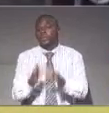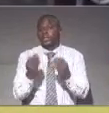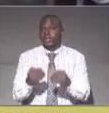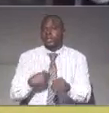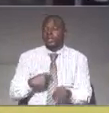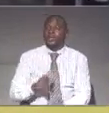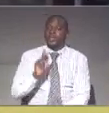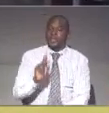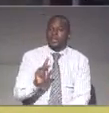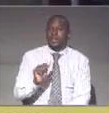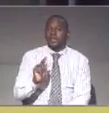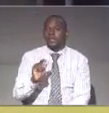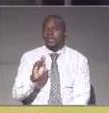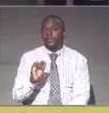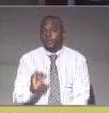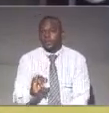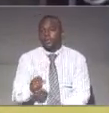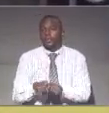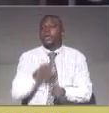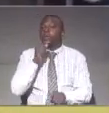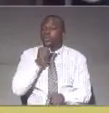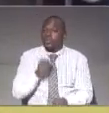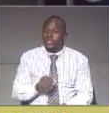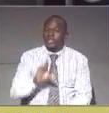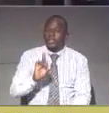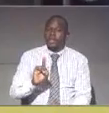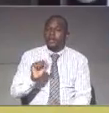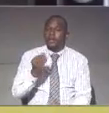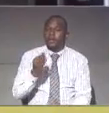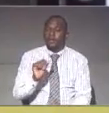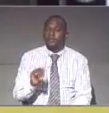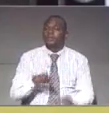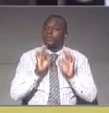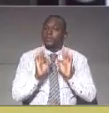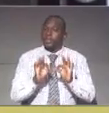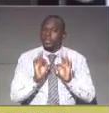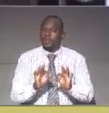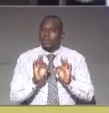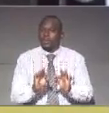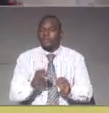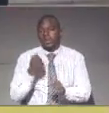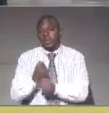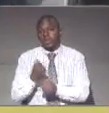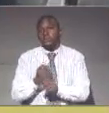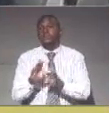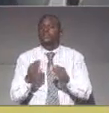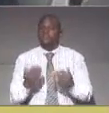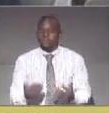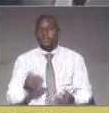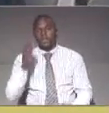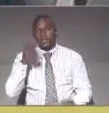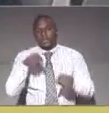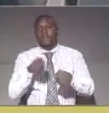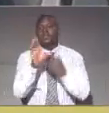are in Katabi, and Mosei Dafala did a very wonderful job, you know, for